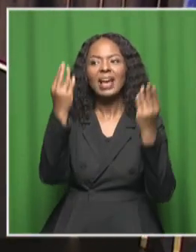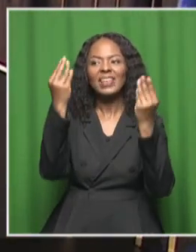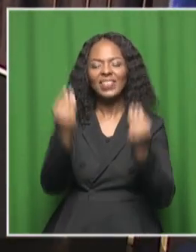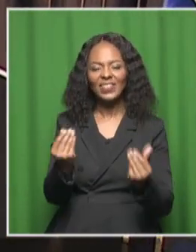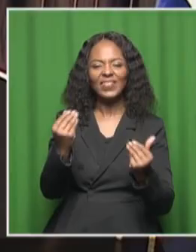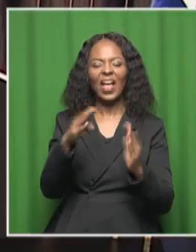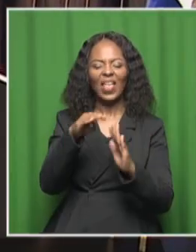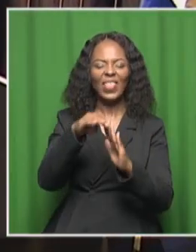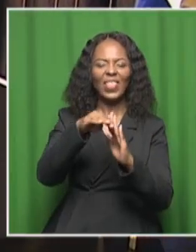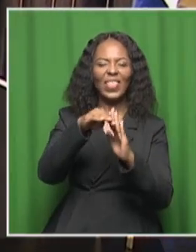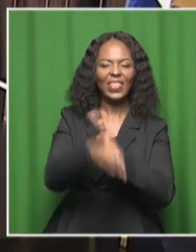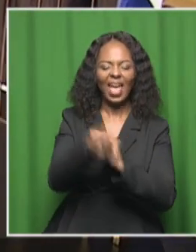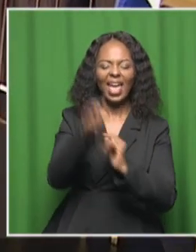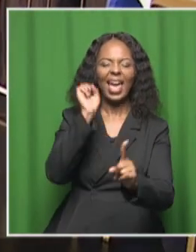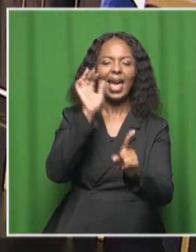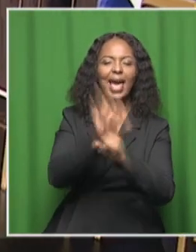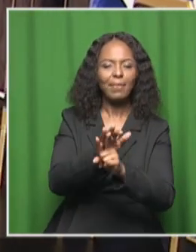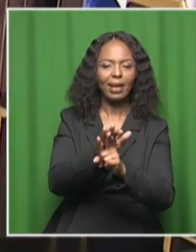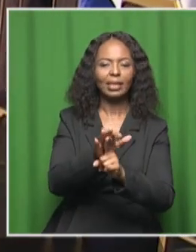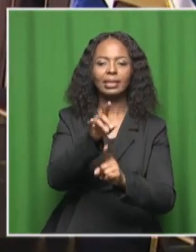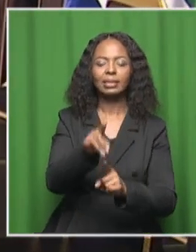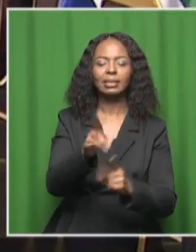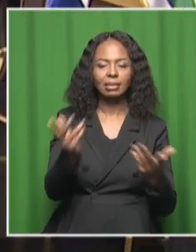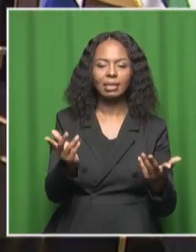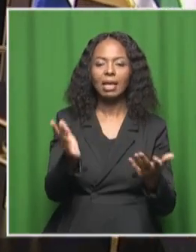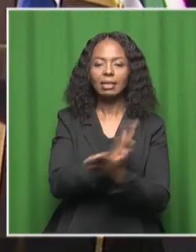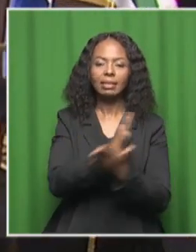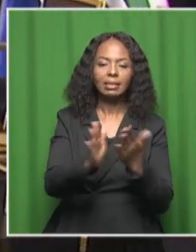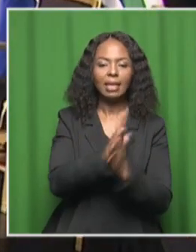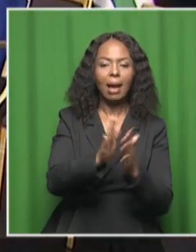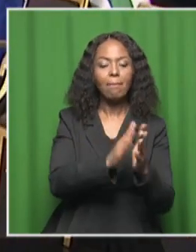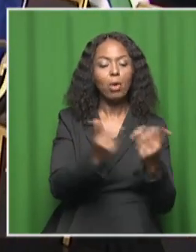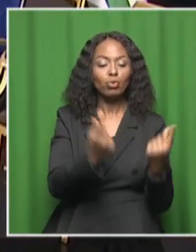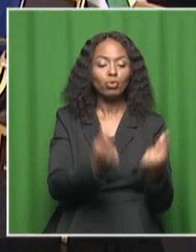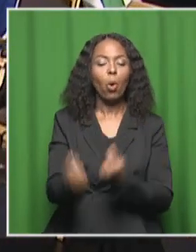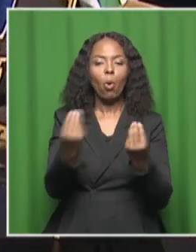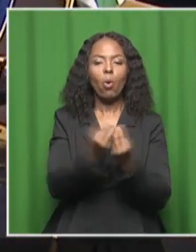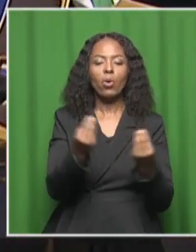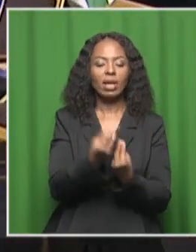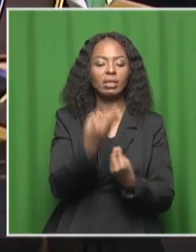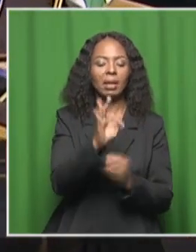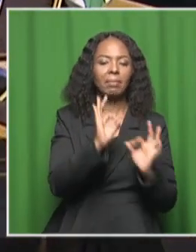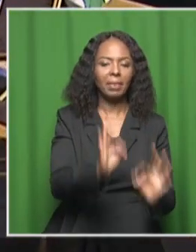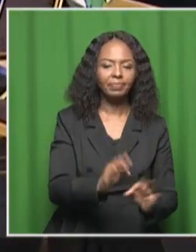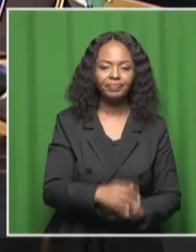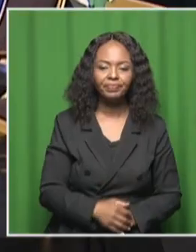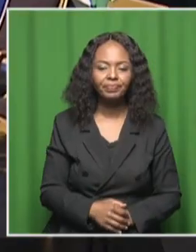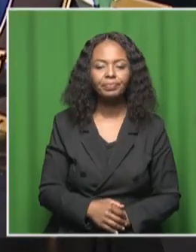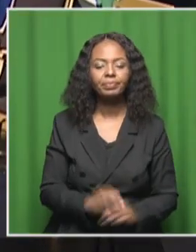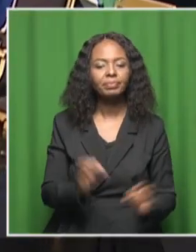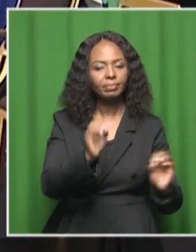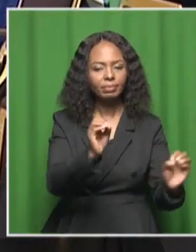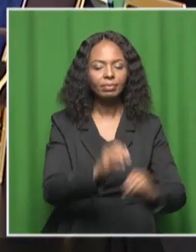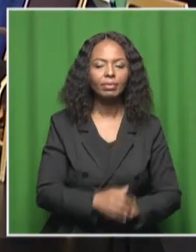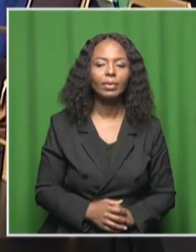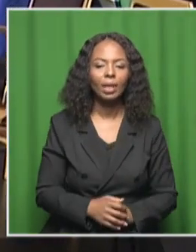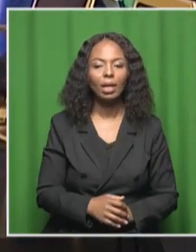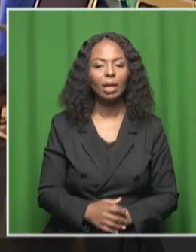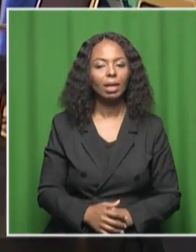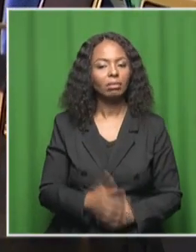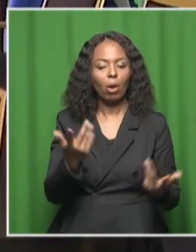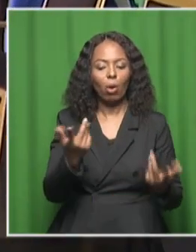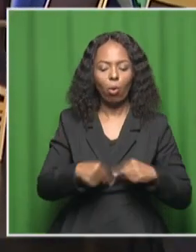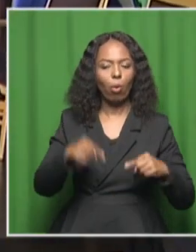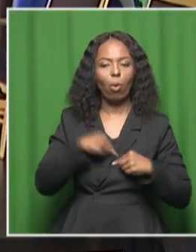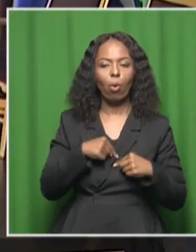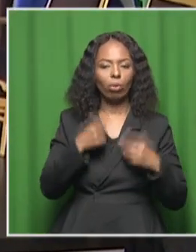not steering the ship right, according to some? So the man is not infallible. Like all